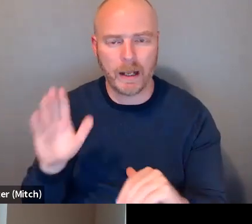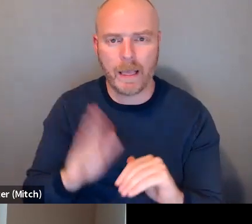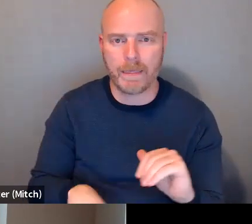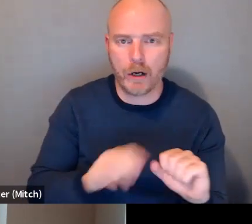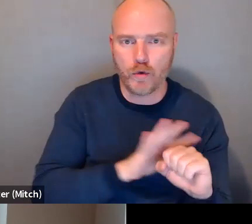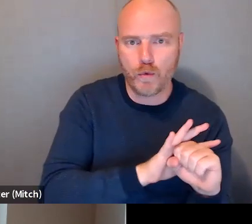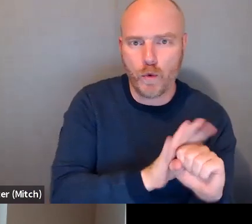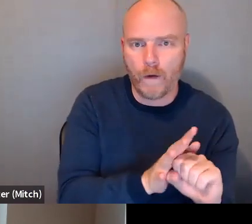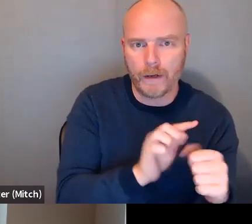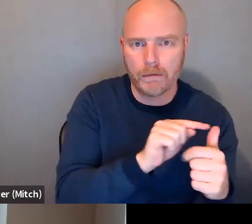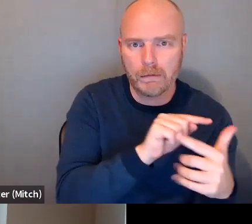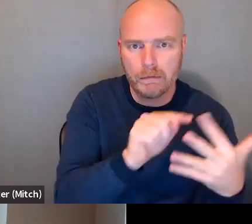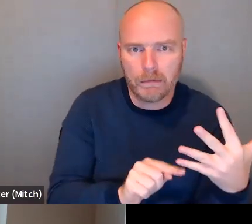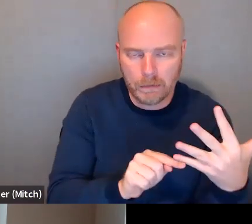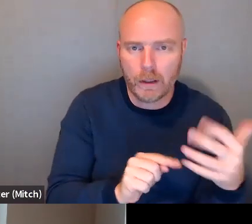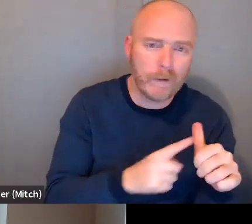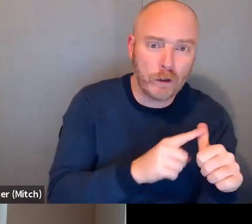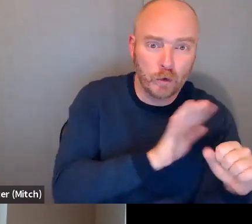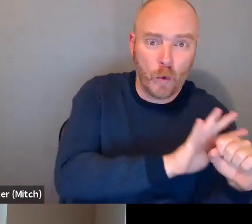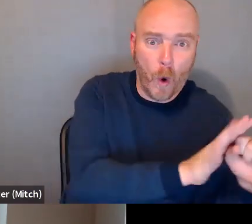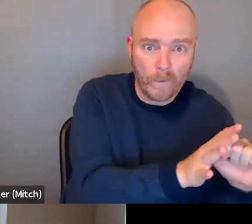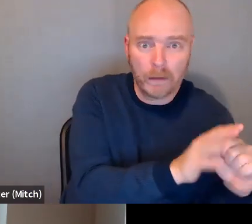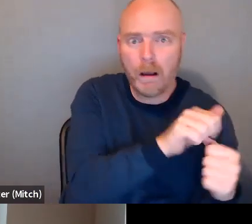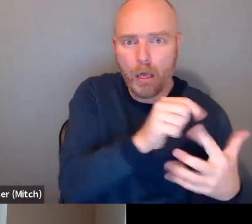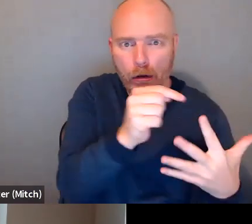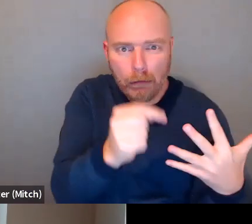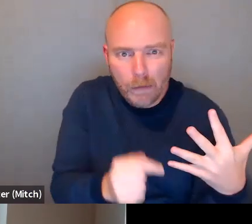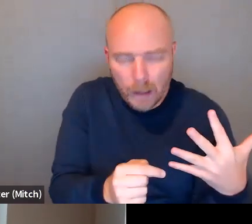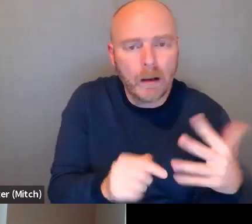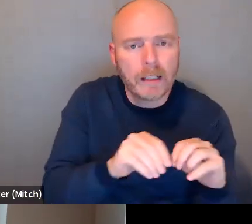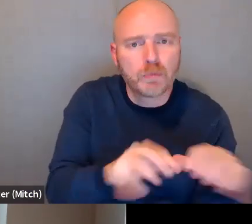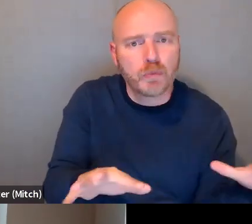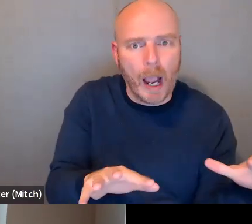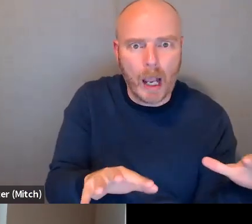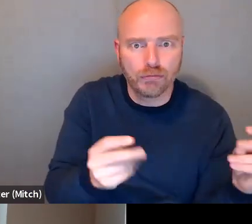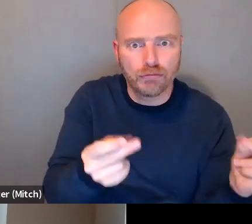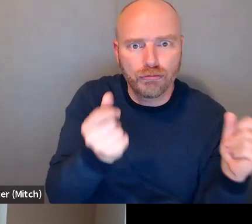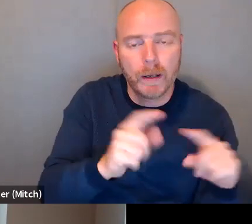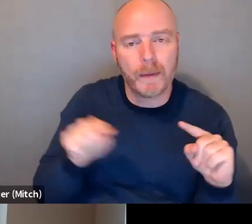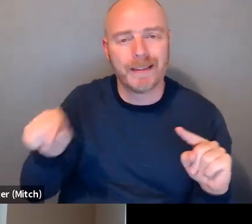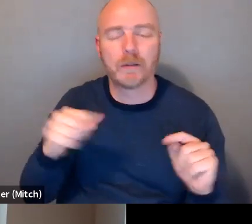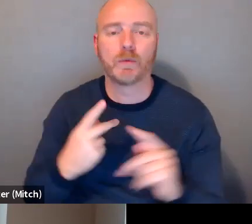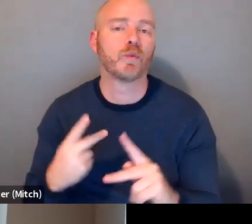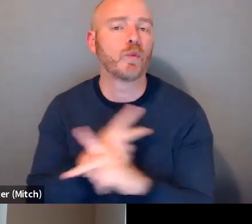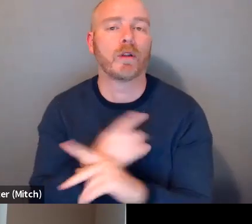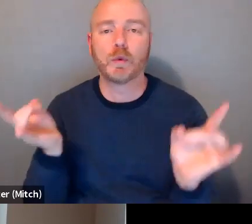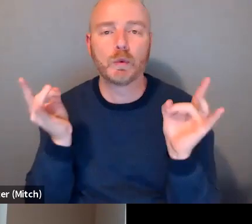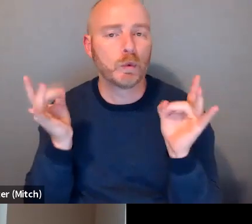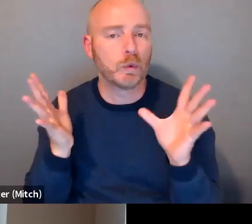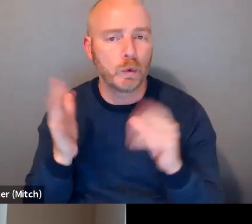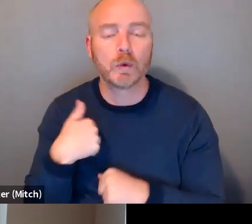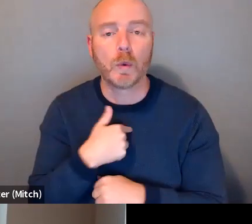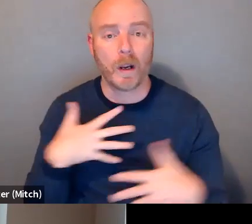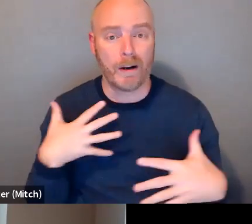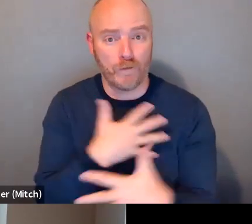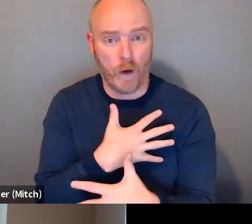the other variants or the original COVID virus that we've been fighting for a year and a half now. So we're especially